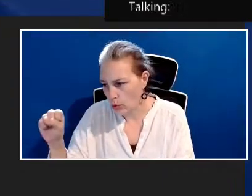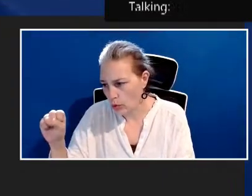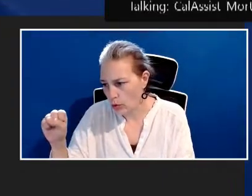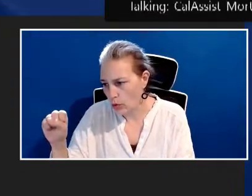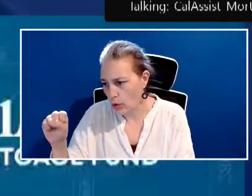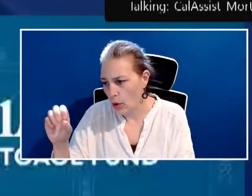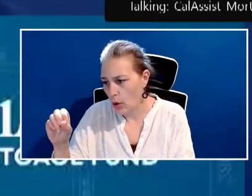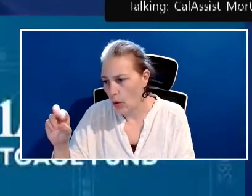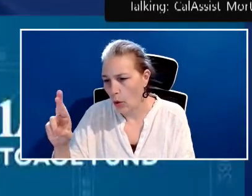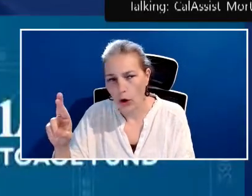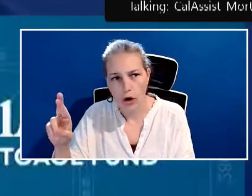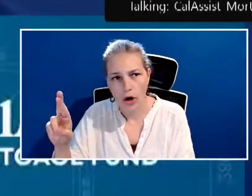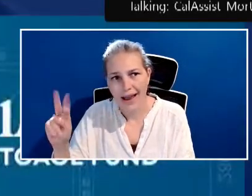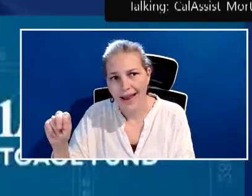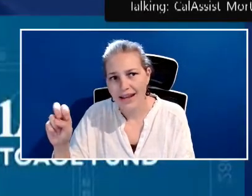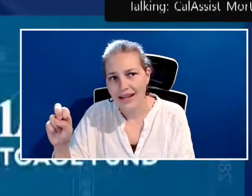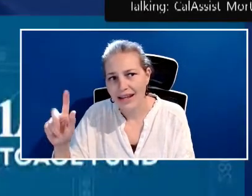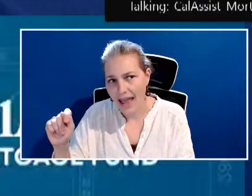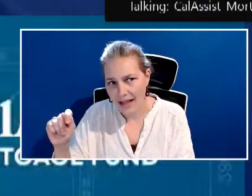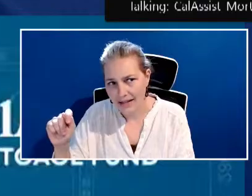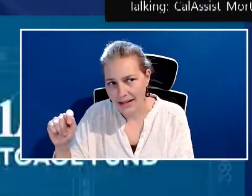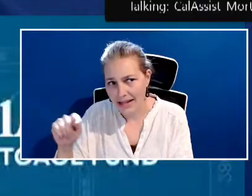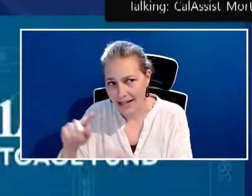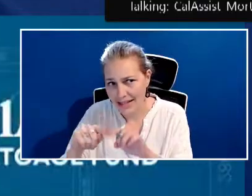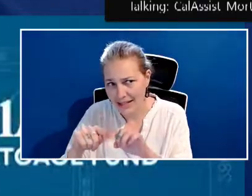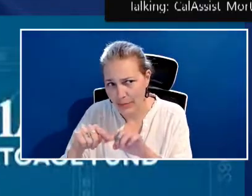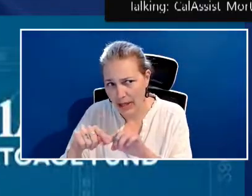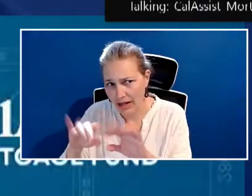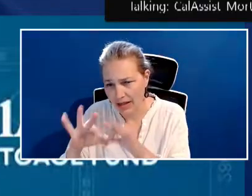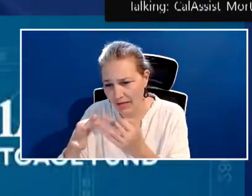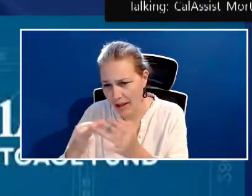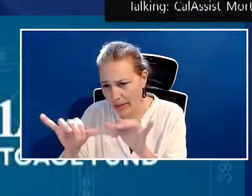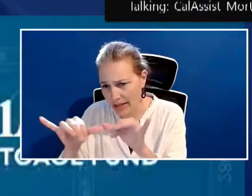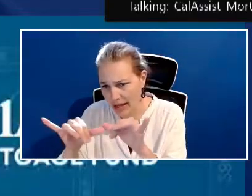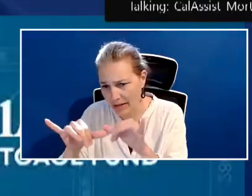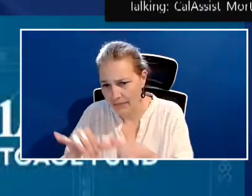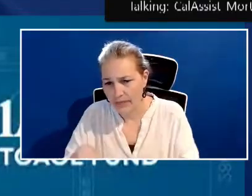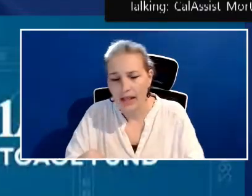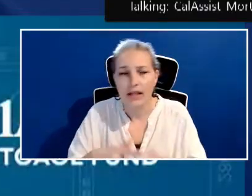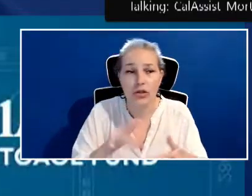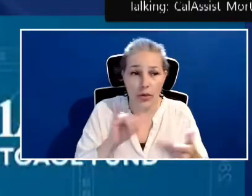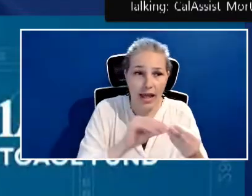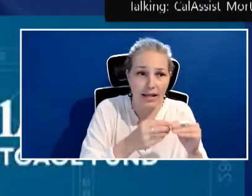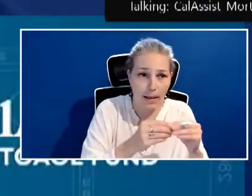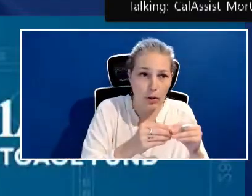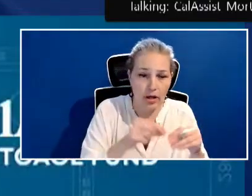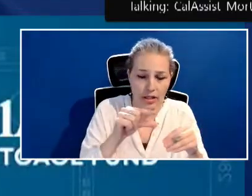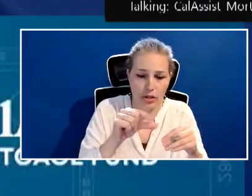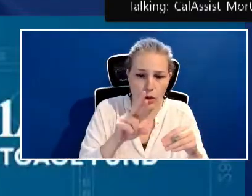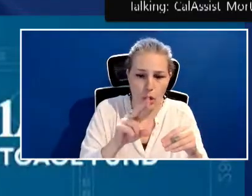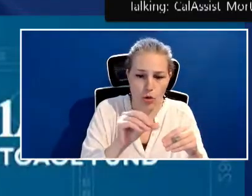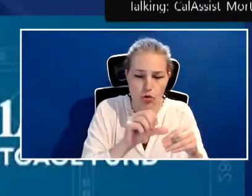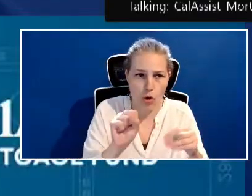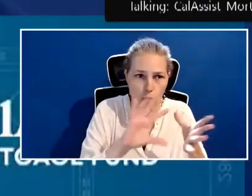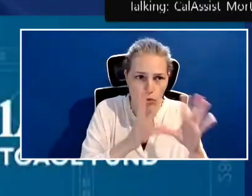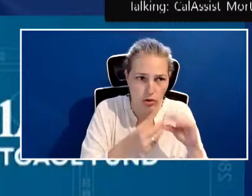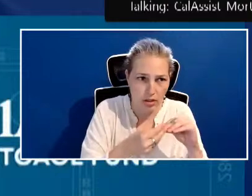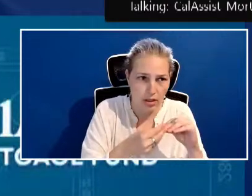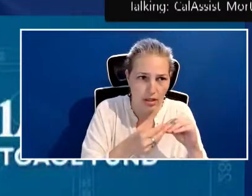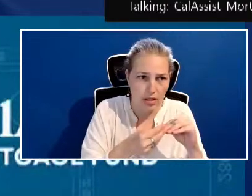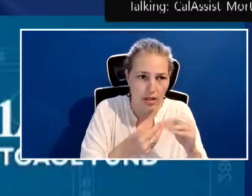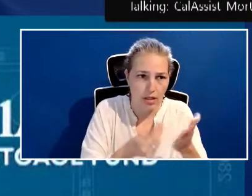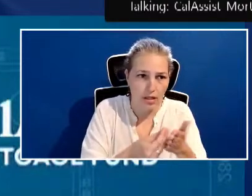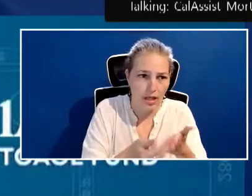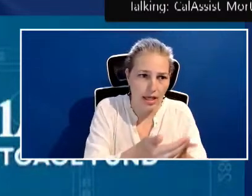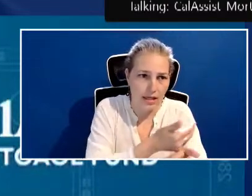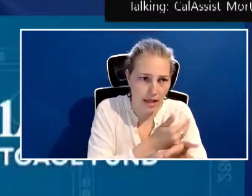Okay, so it is a gross, so it is your gross income, And your household size for this program does